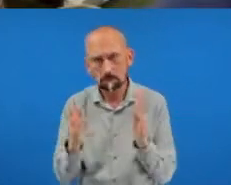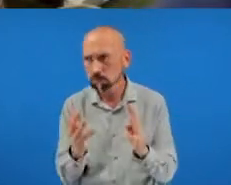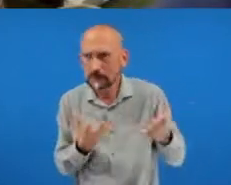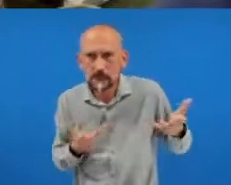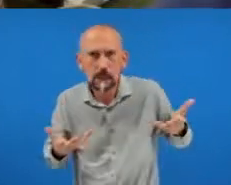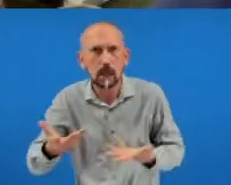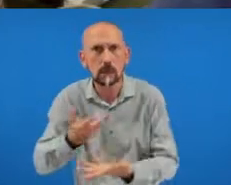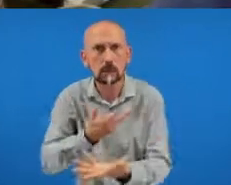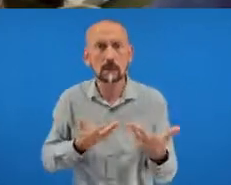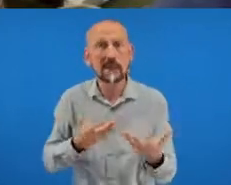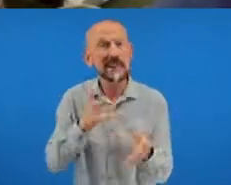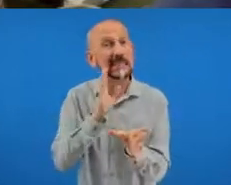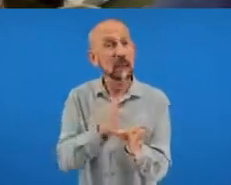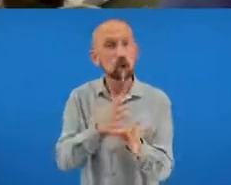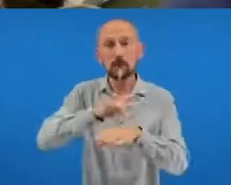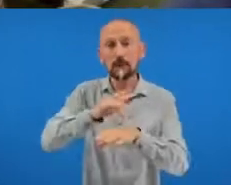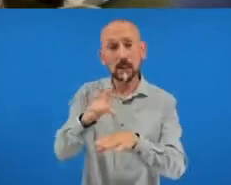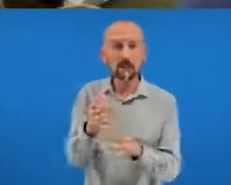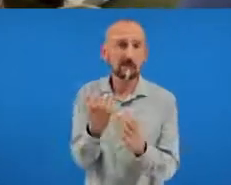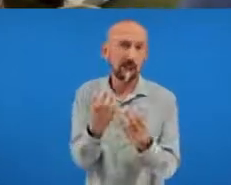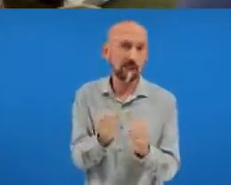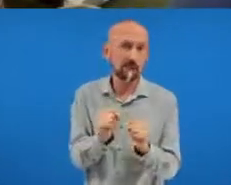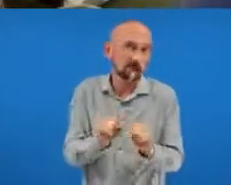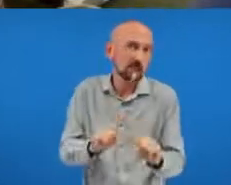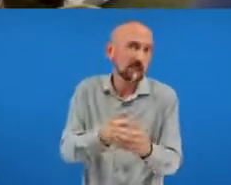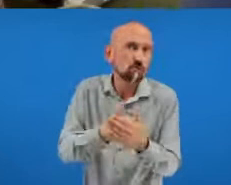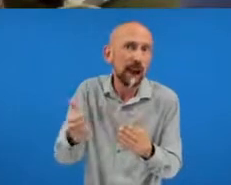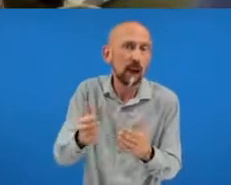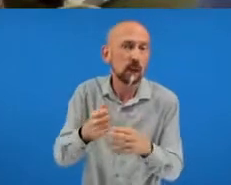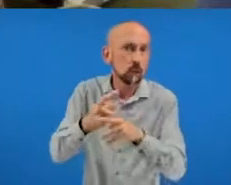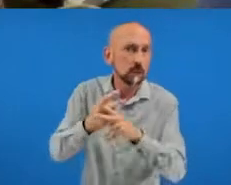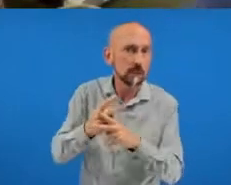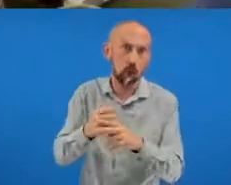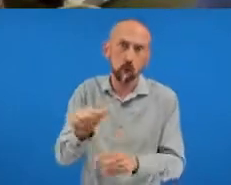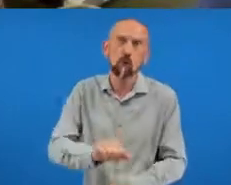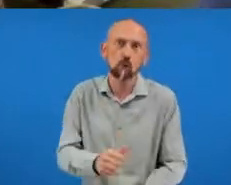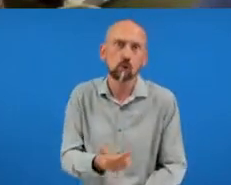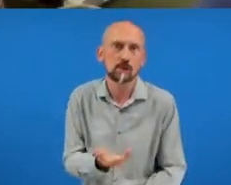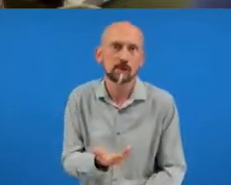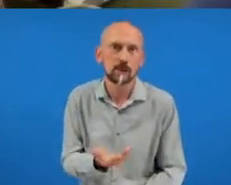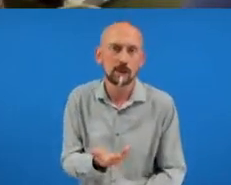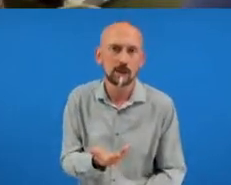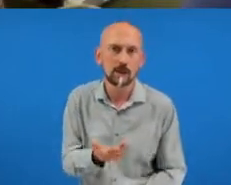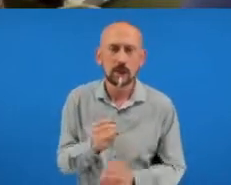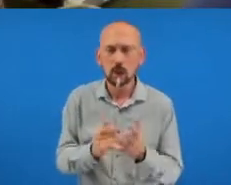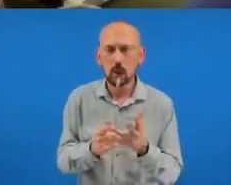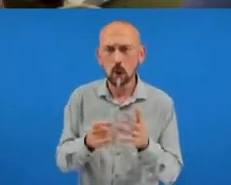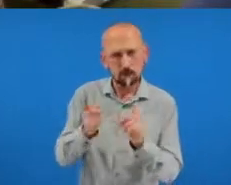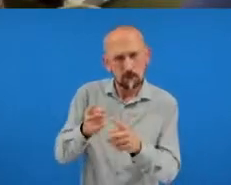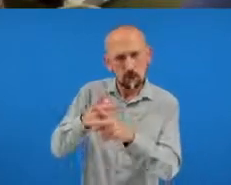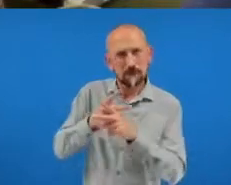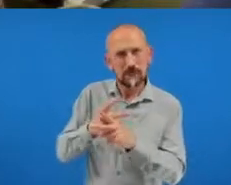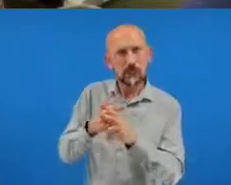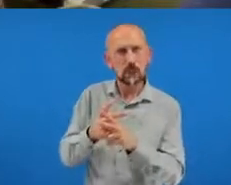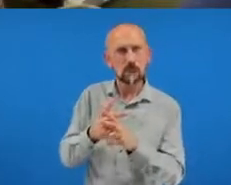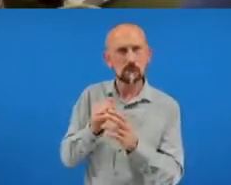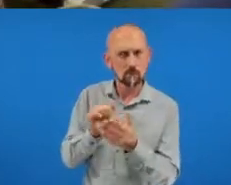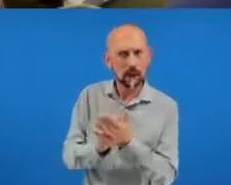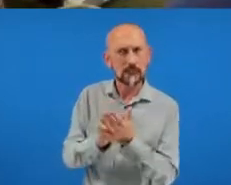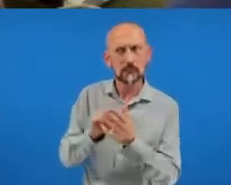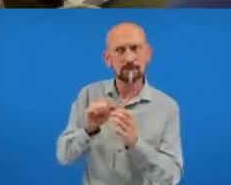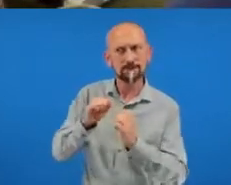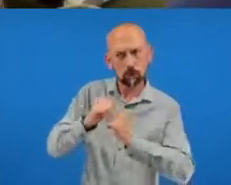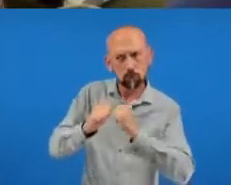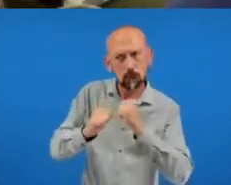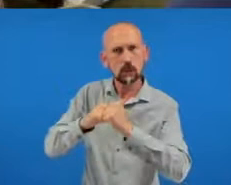have regular supervision, or we should be having regular supervision, and using those structures to discuss